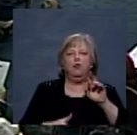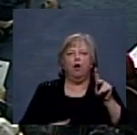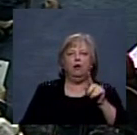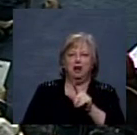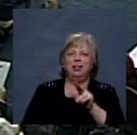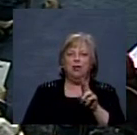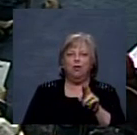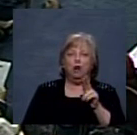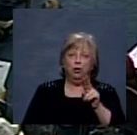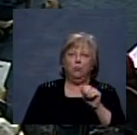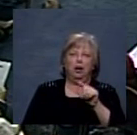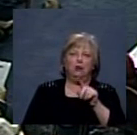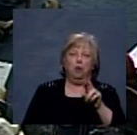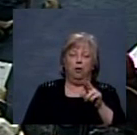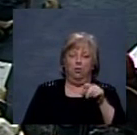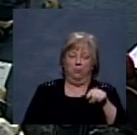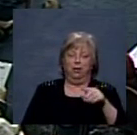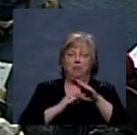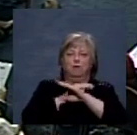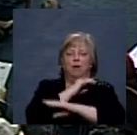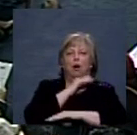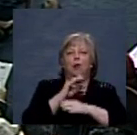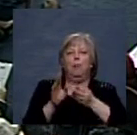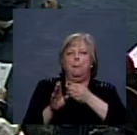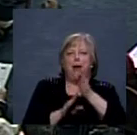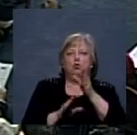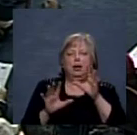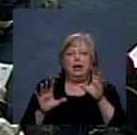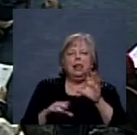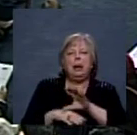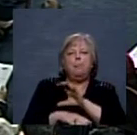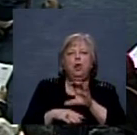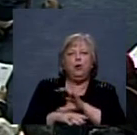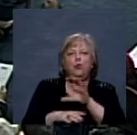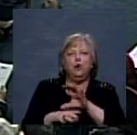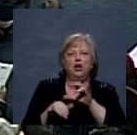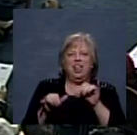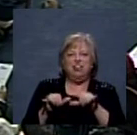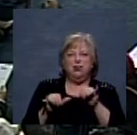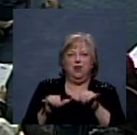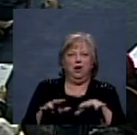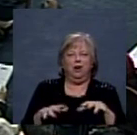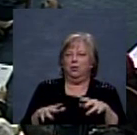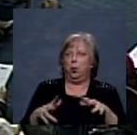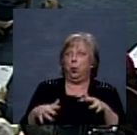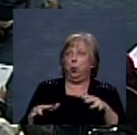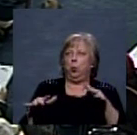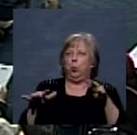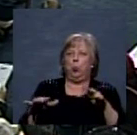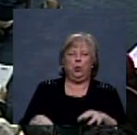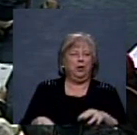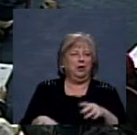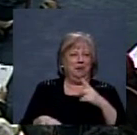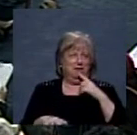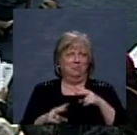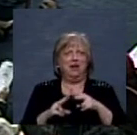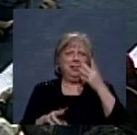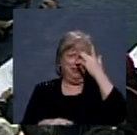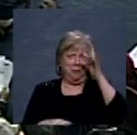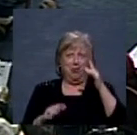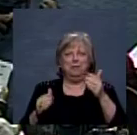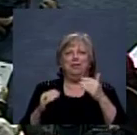Rock this fall, majoring in computer engineering. Yes, I heard somebody say, yes, very smart.